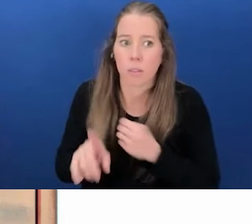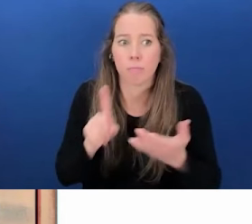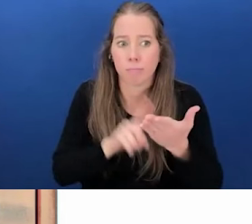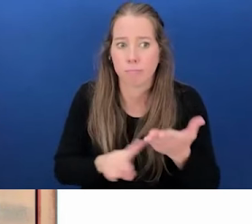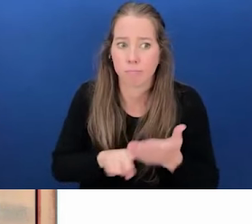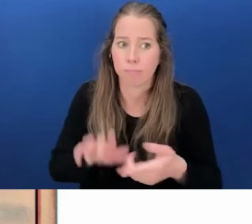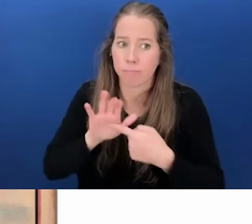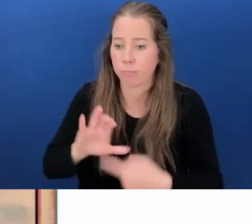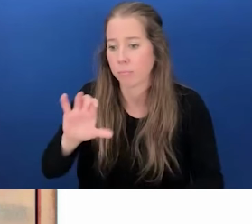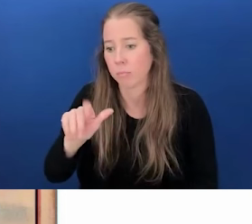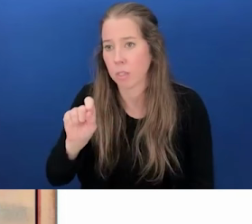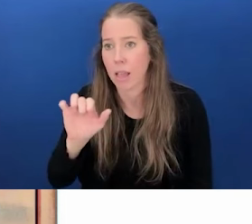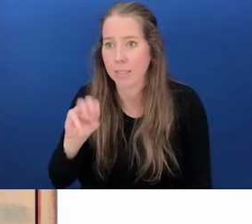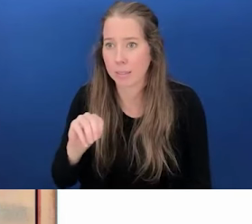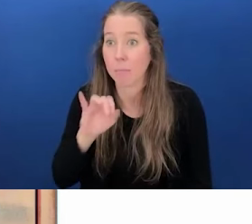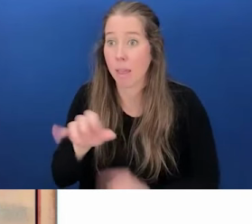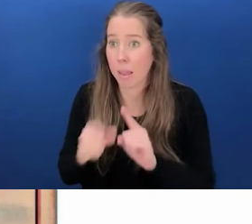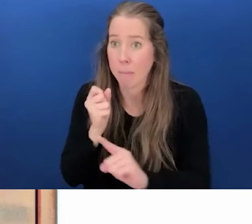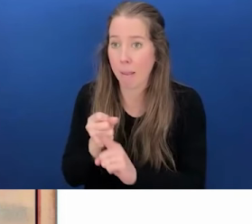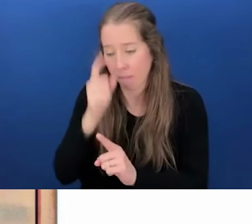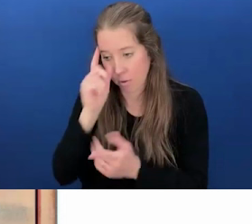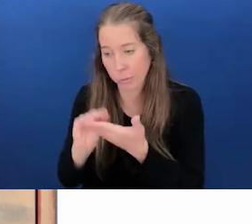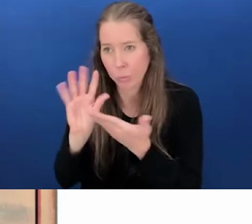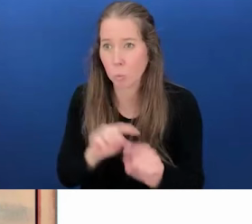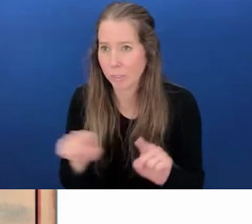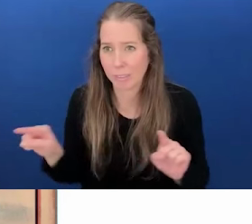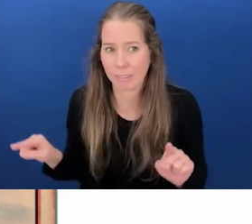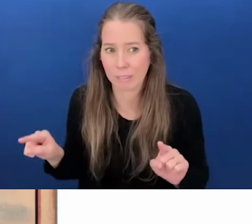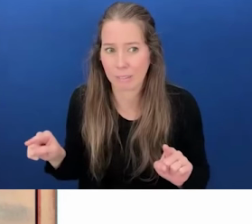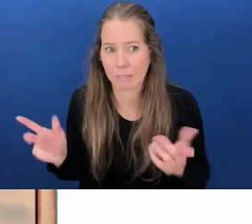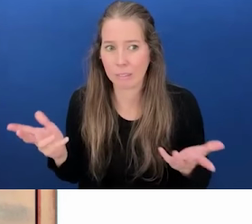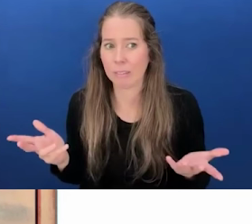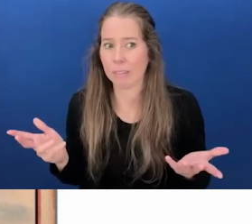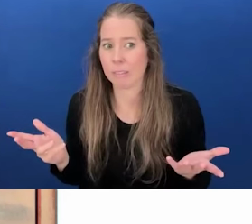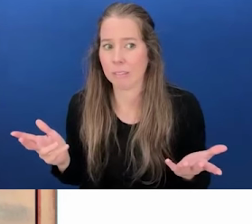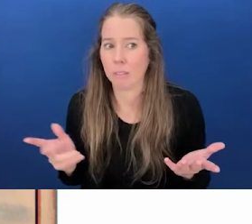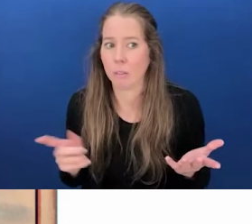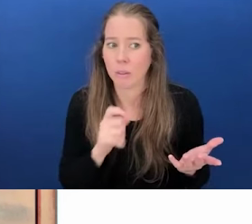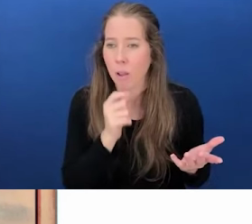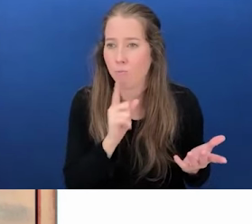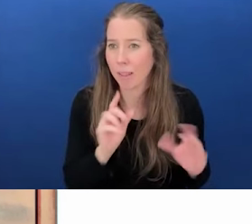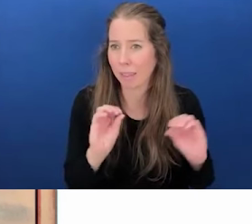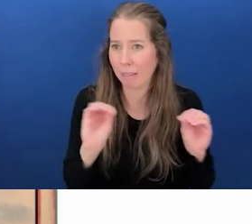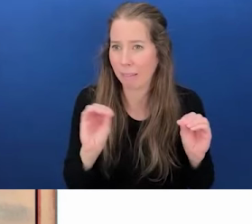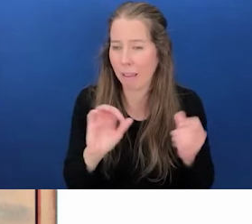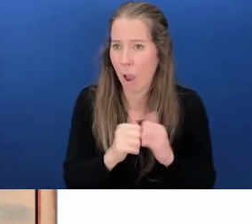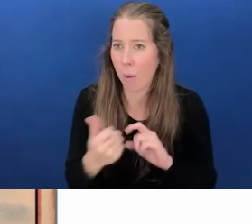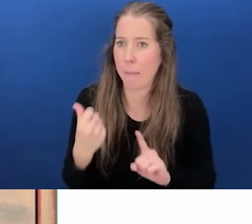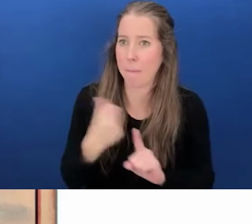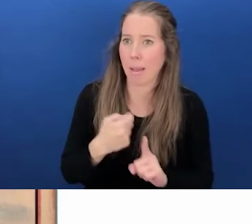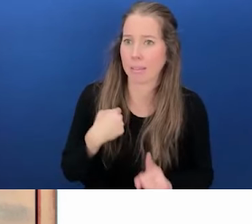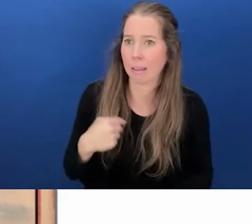of classism's effects on students. There's almost nothing on how it affects us, how